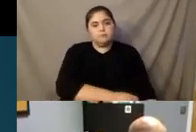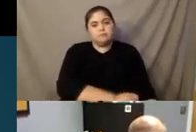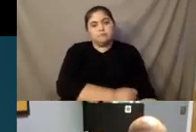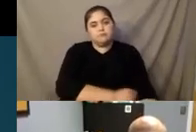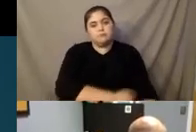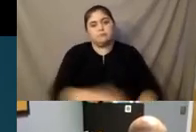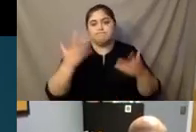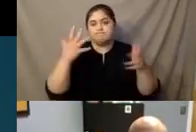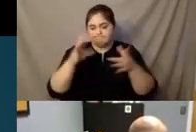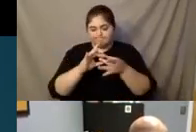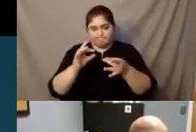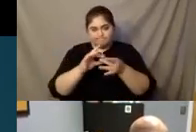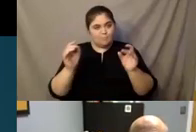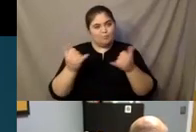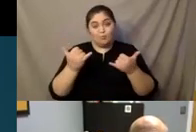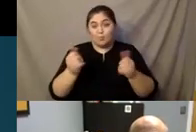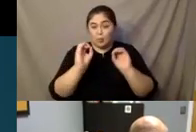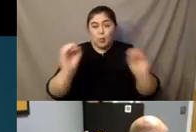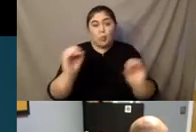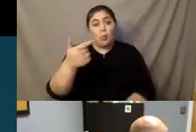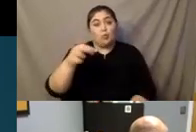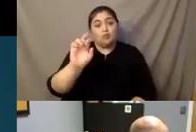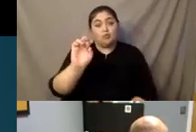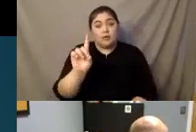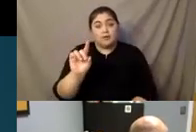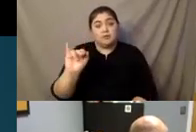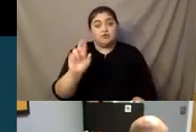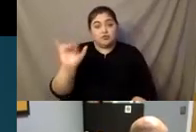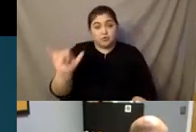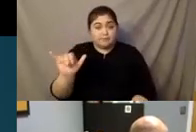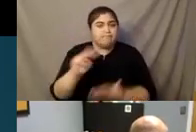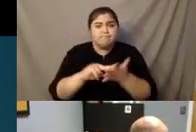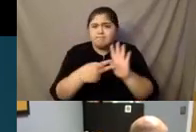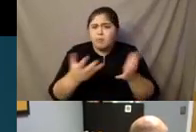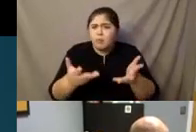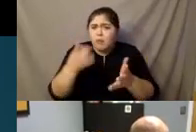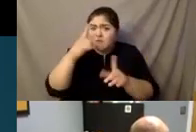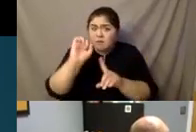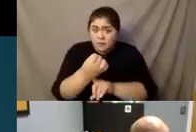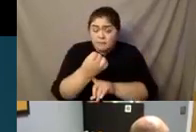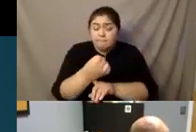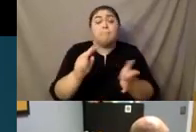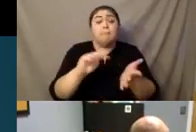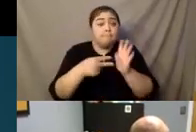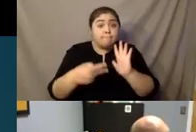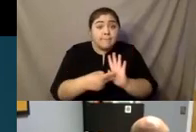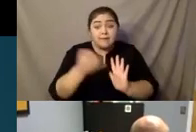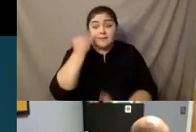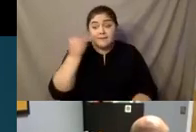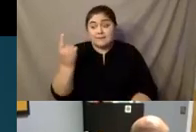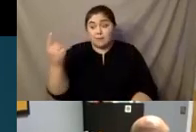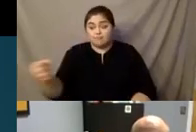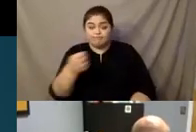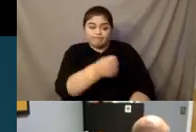I mentioned before that there's no grand jury and what that means with a case. What that means is if someone's held in